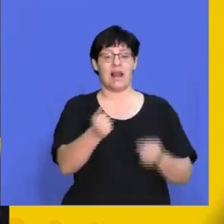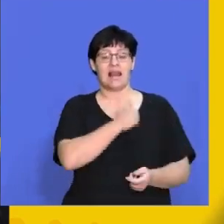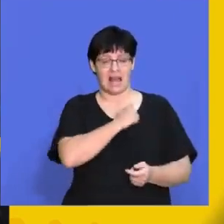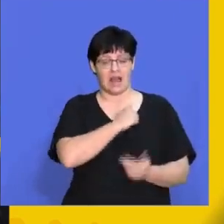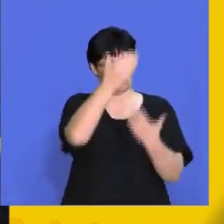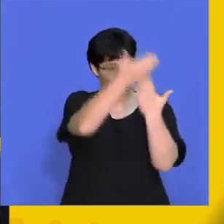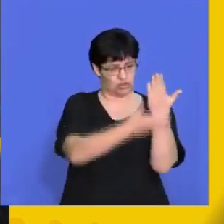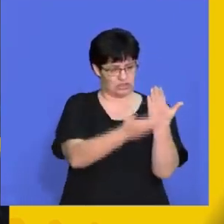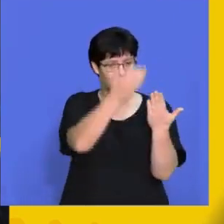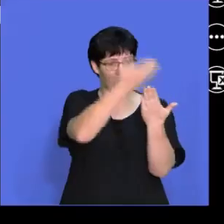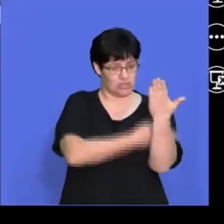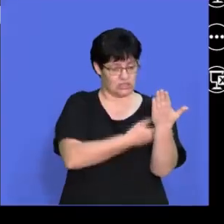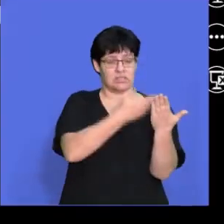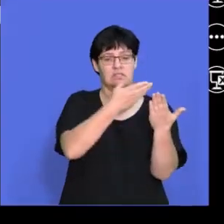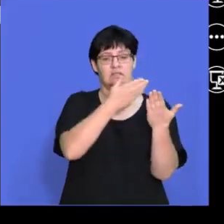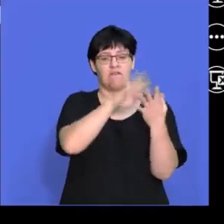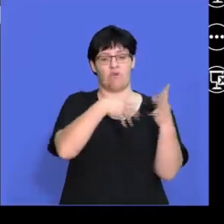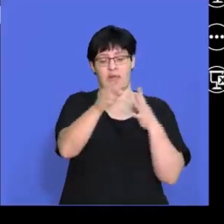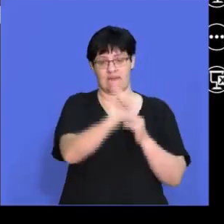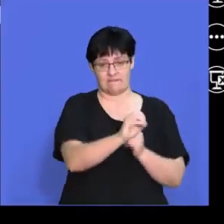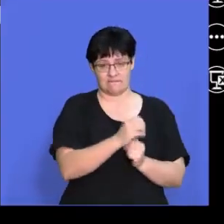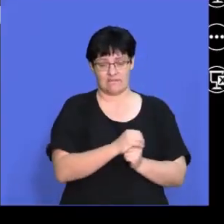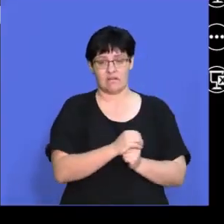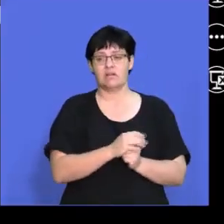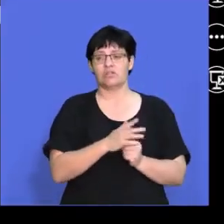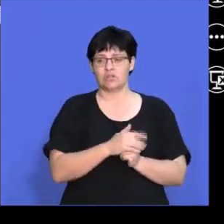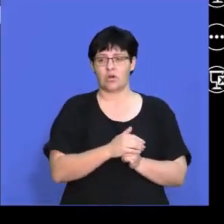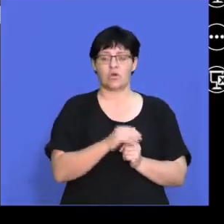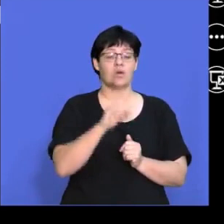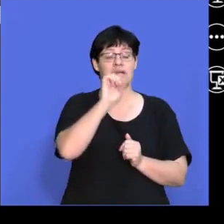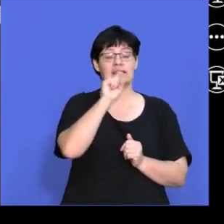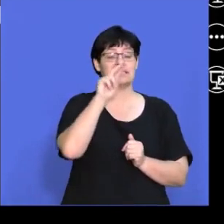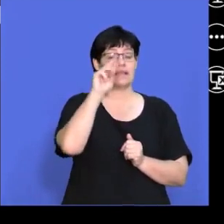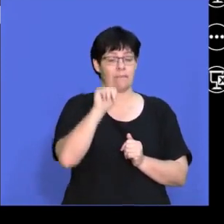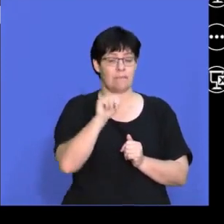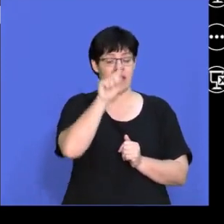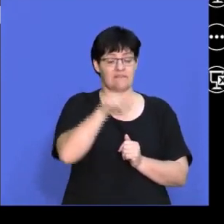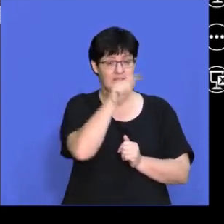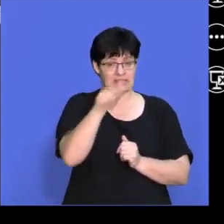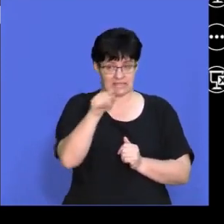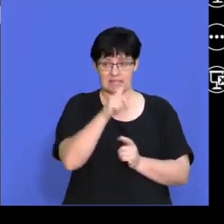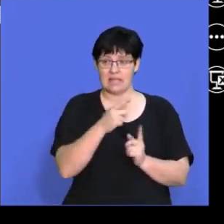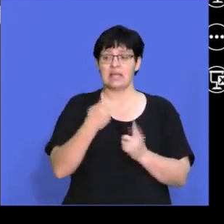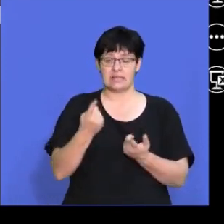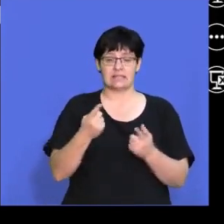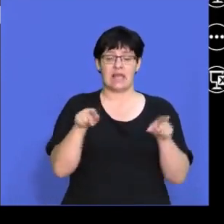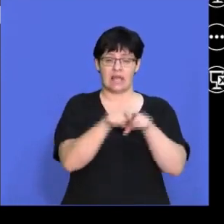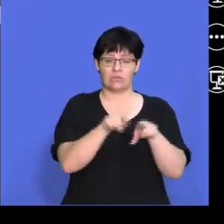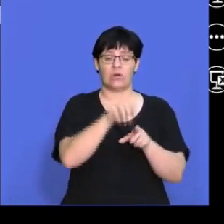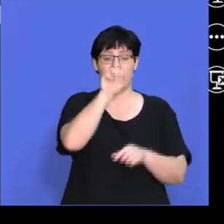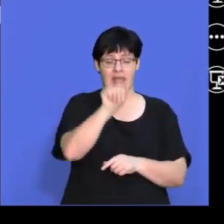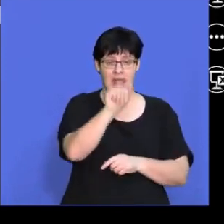you have on your formula sheet. So the sum to infinity of any geometric series is equal to